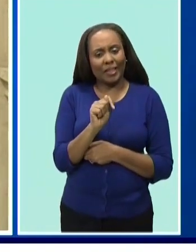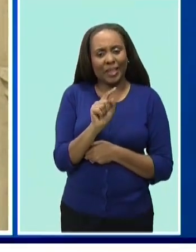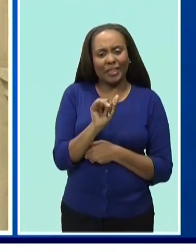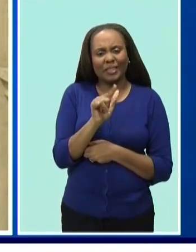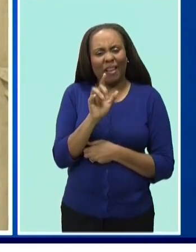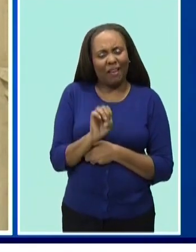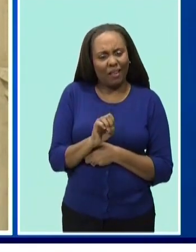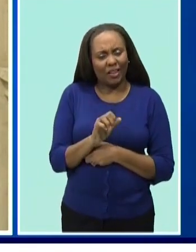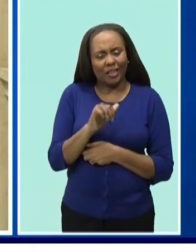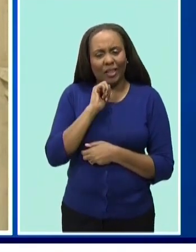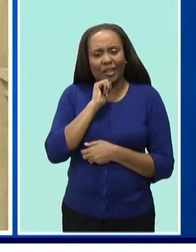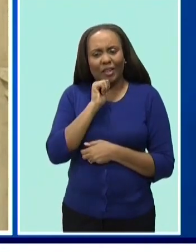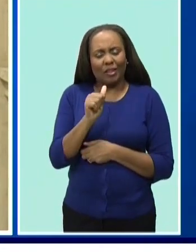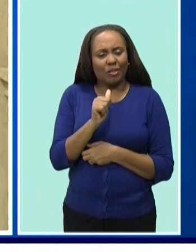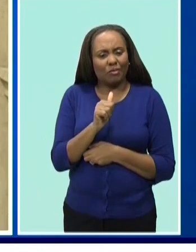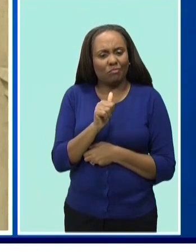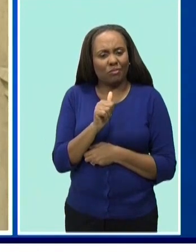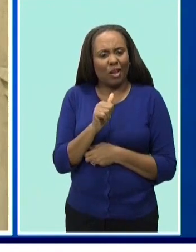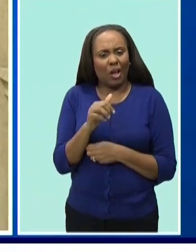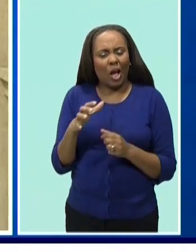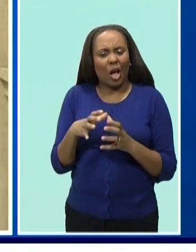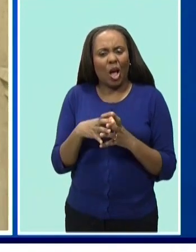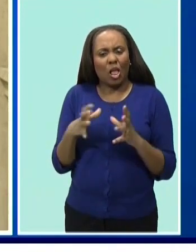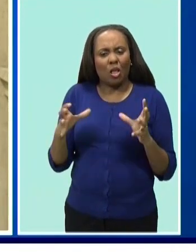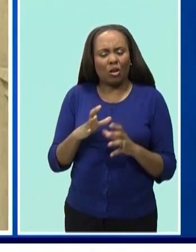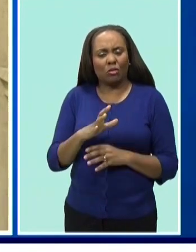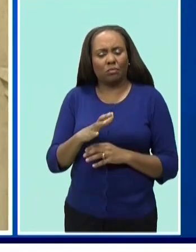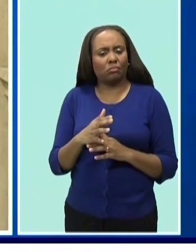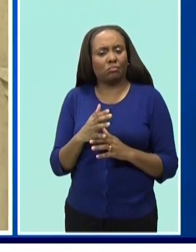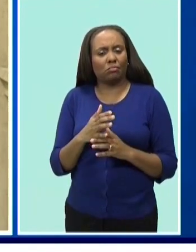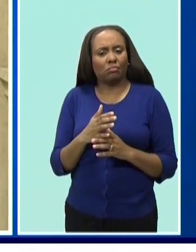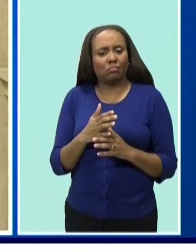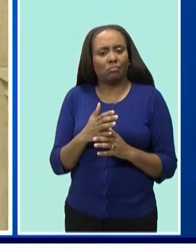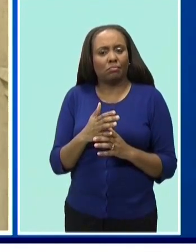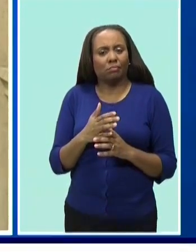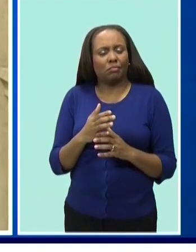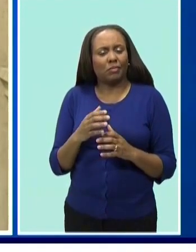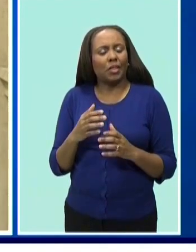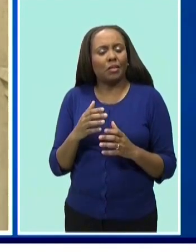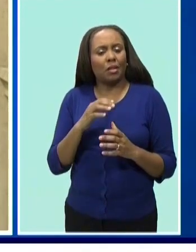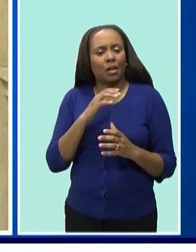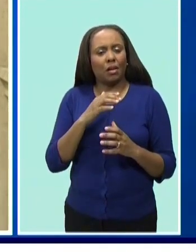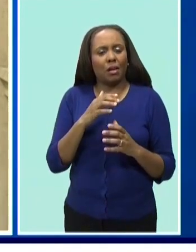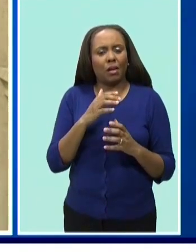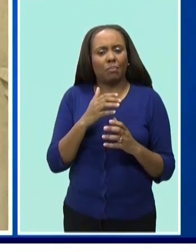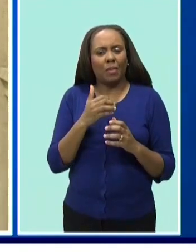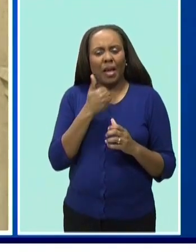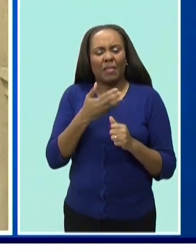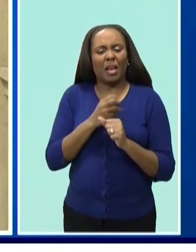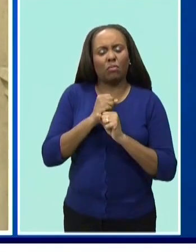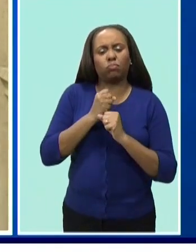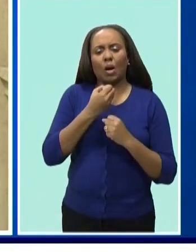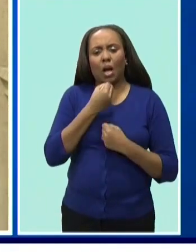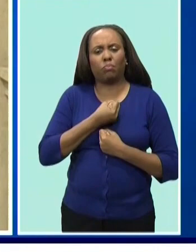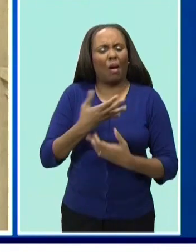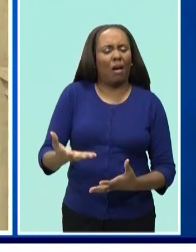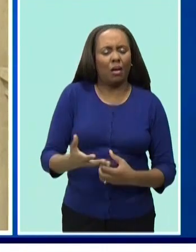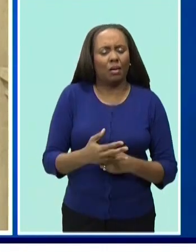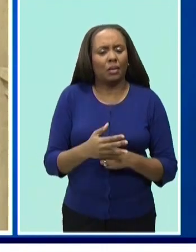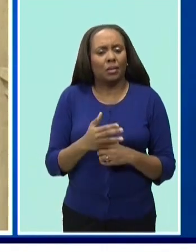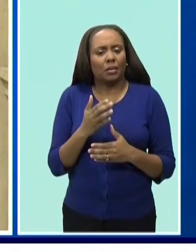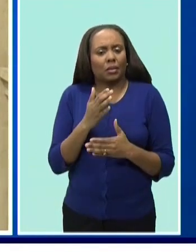very subtle, but there's a lot of information there, and it didn't feel very typical. It didn't feel very Hollywood. So